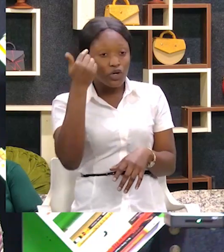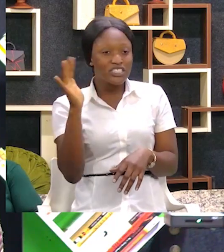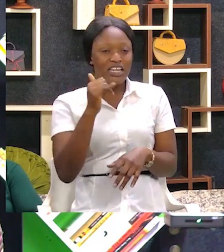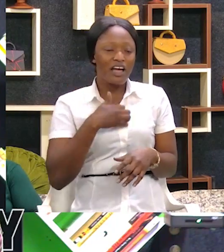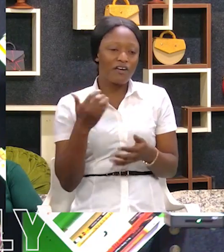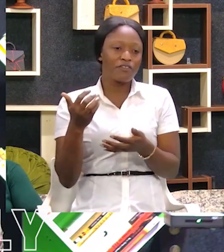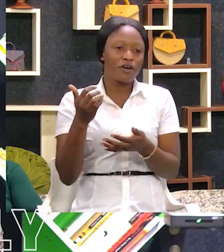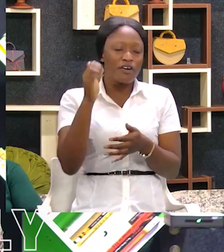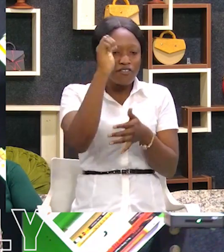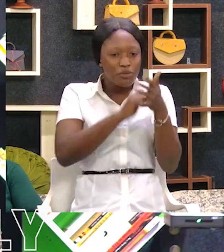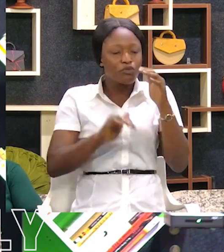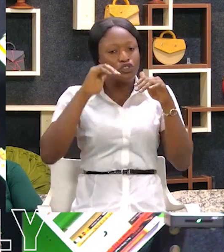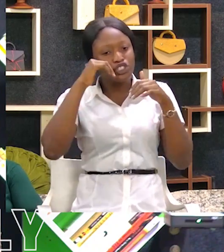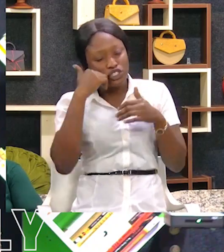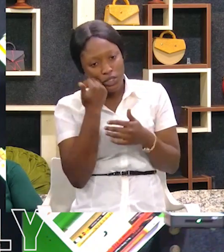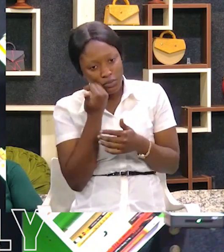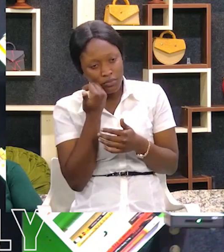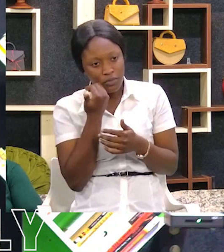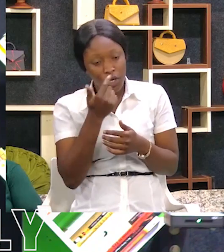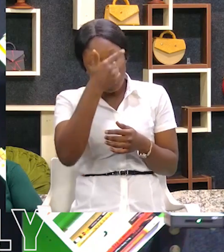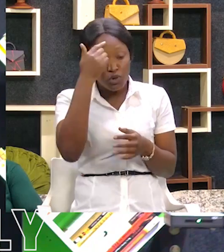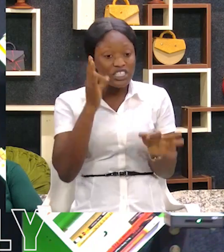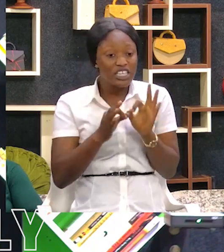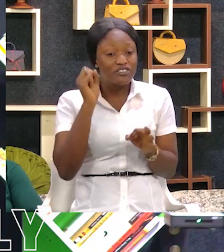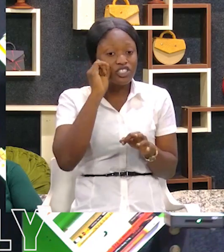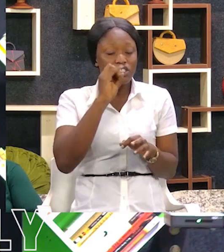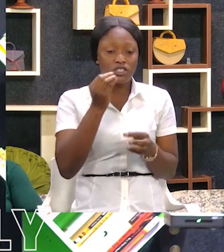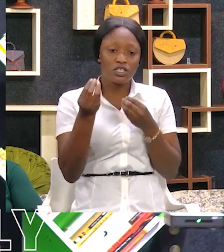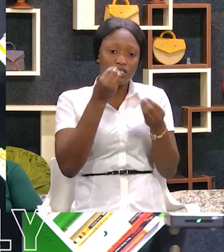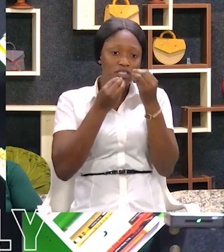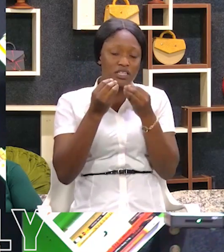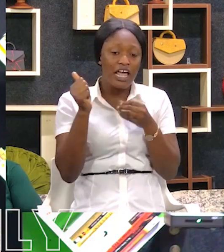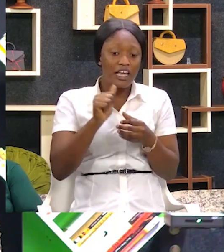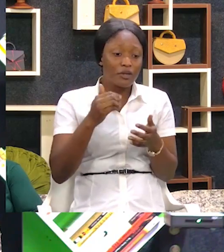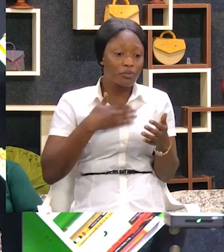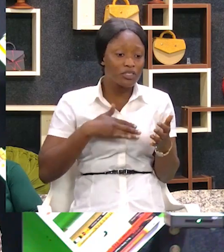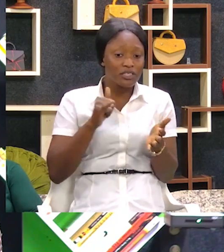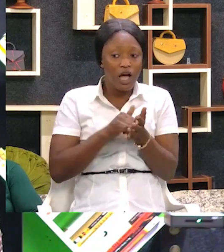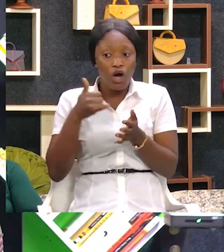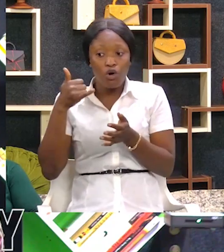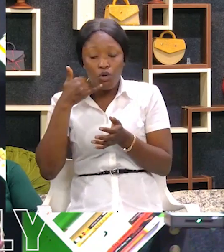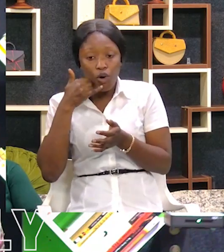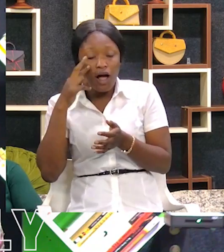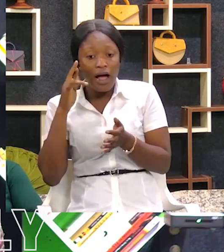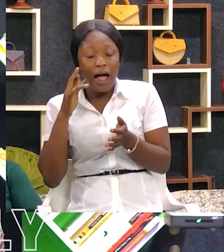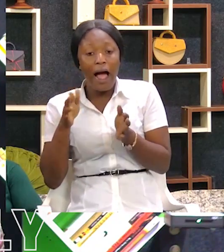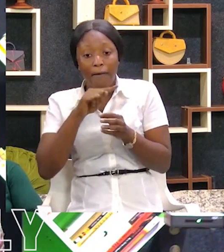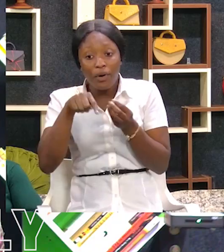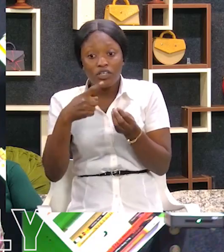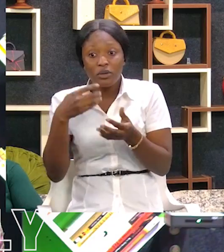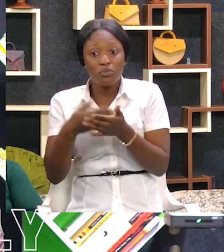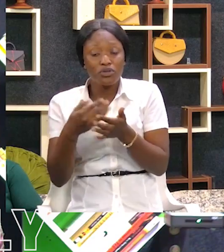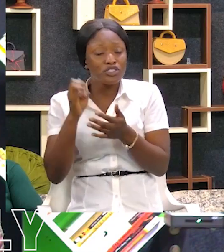just they eat food, first why they oh if you call me, my body go just die. That food go just cool for my